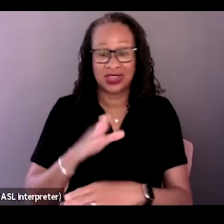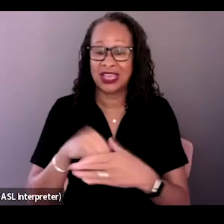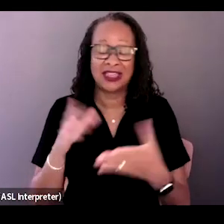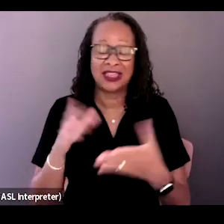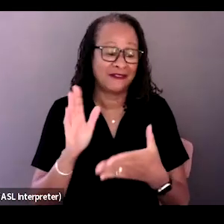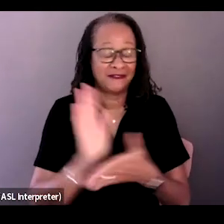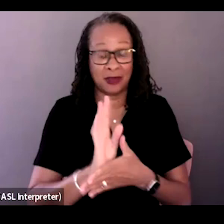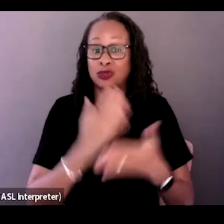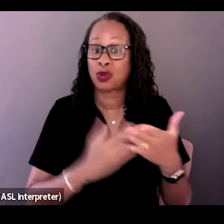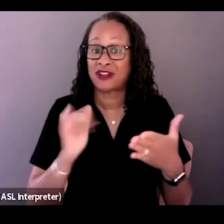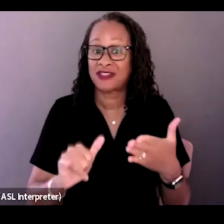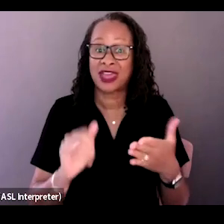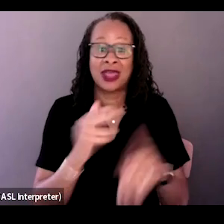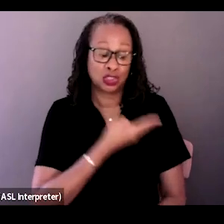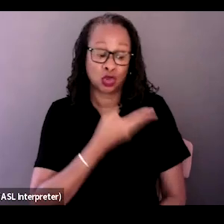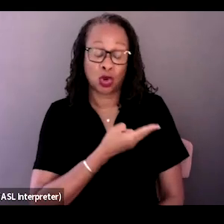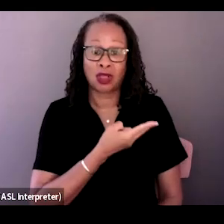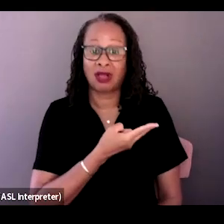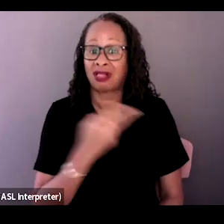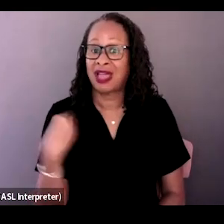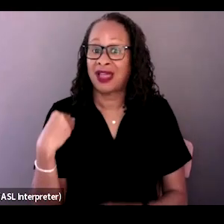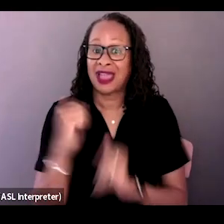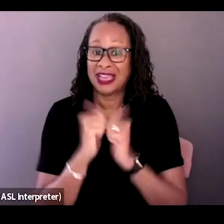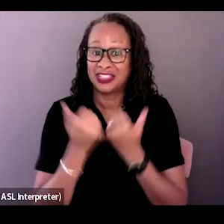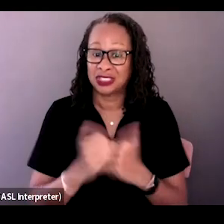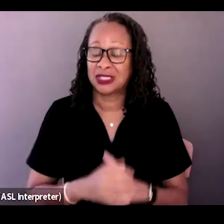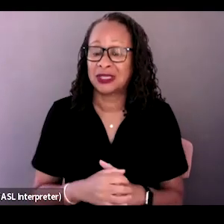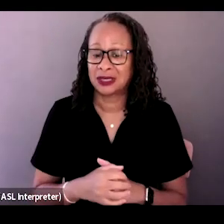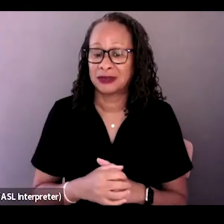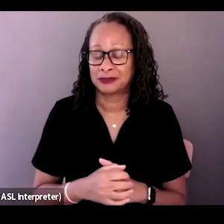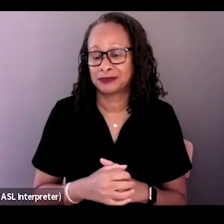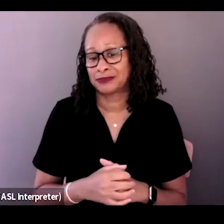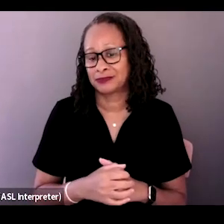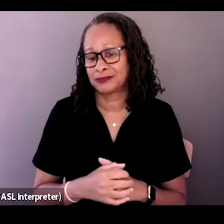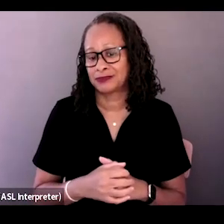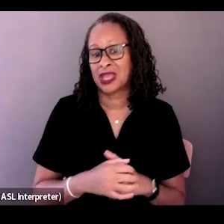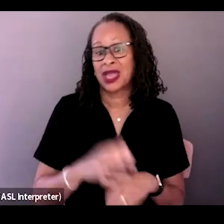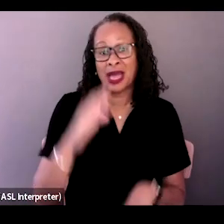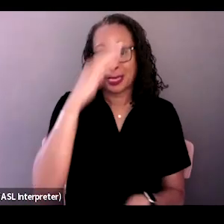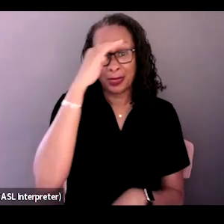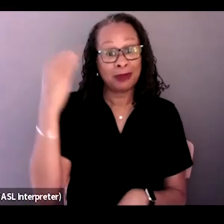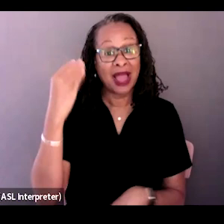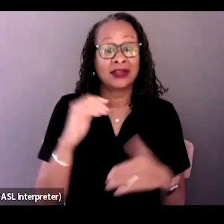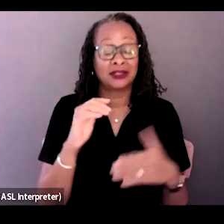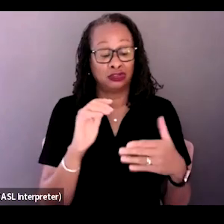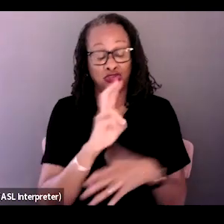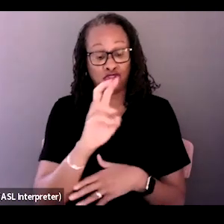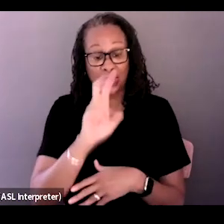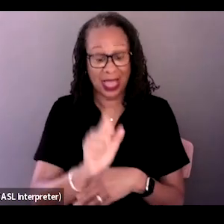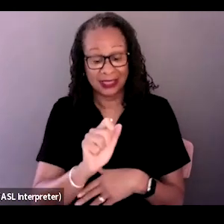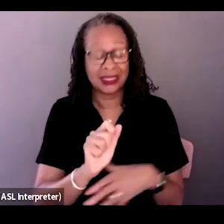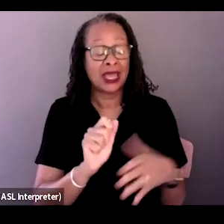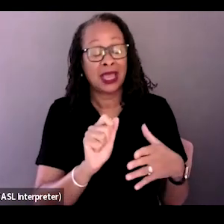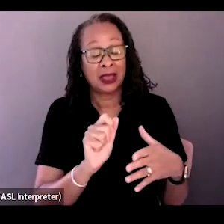part of that historical agency. There's the Black jazz musicians that protest. There's also the